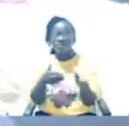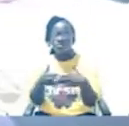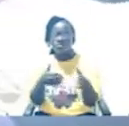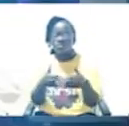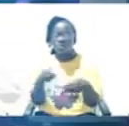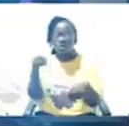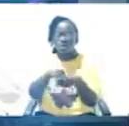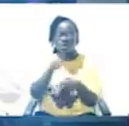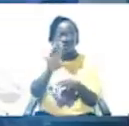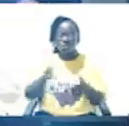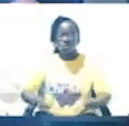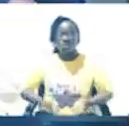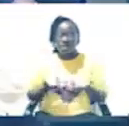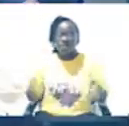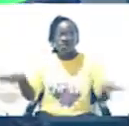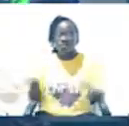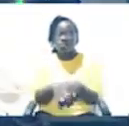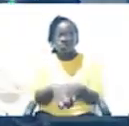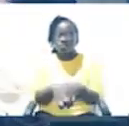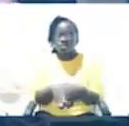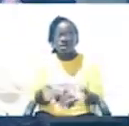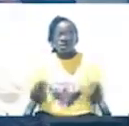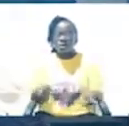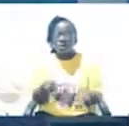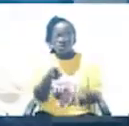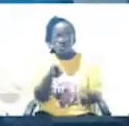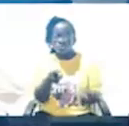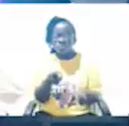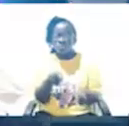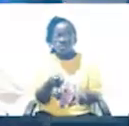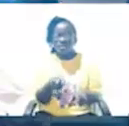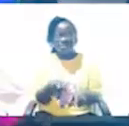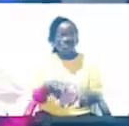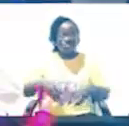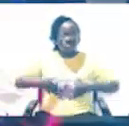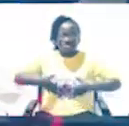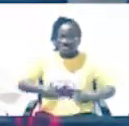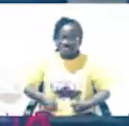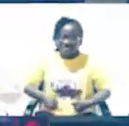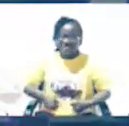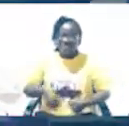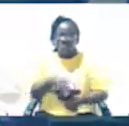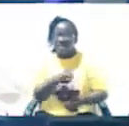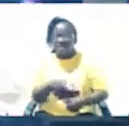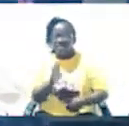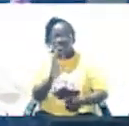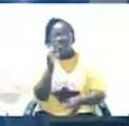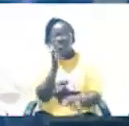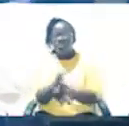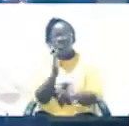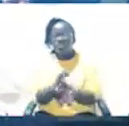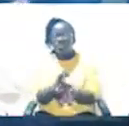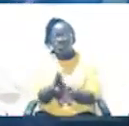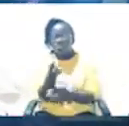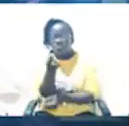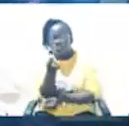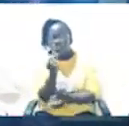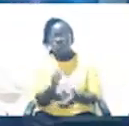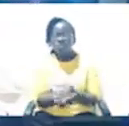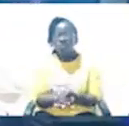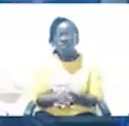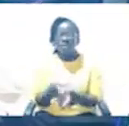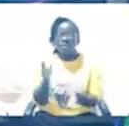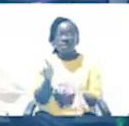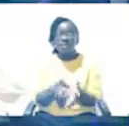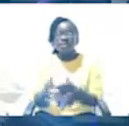He comes when you are frustrated and you are lacking faith. He comes when you can say